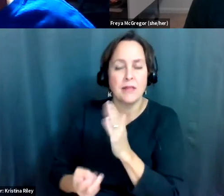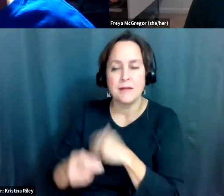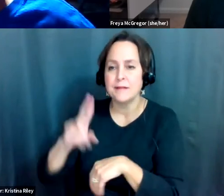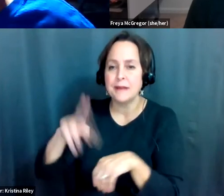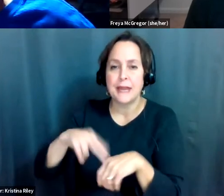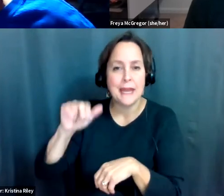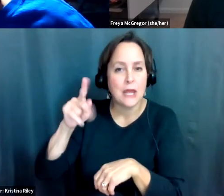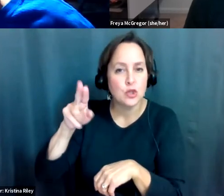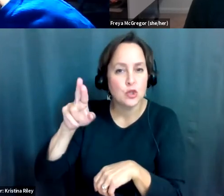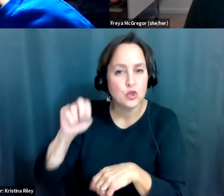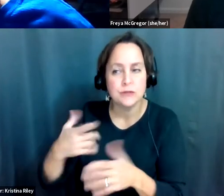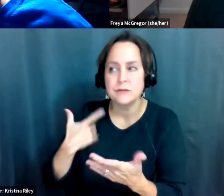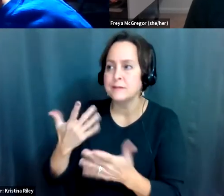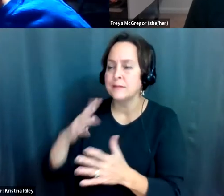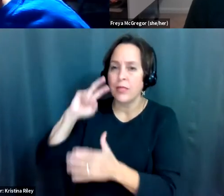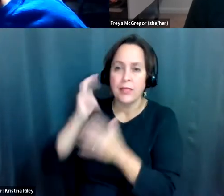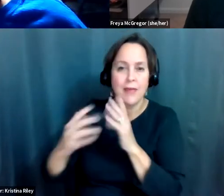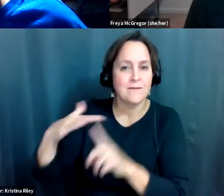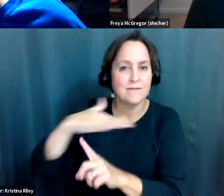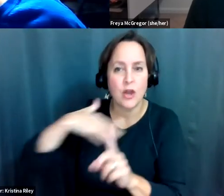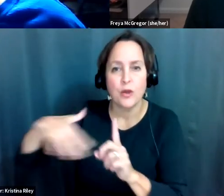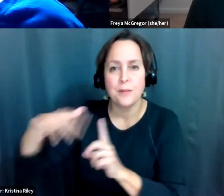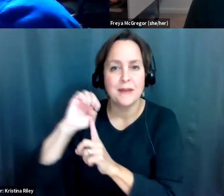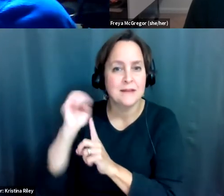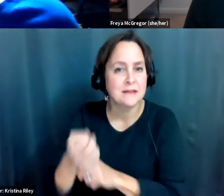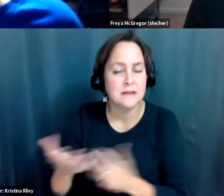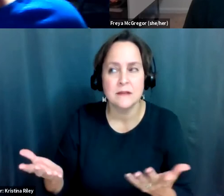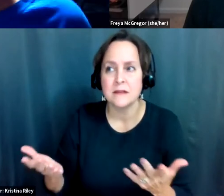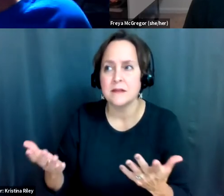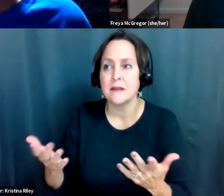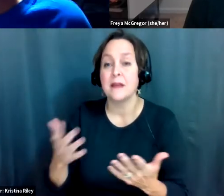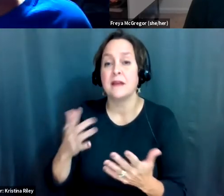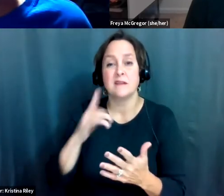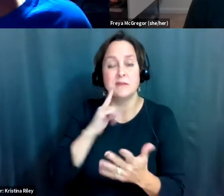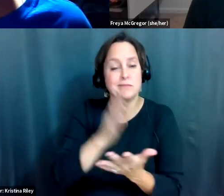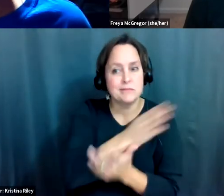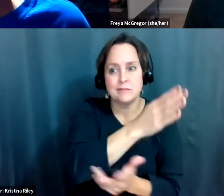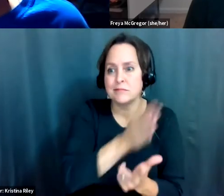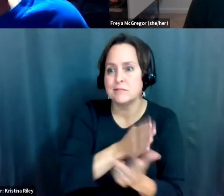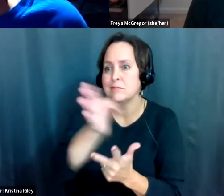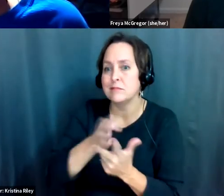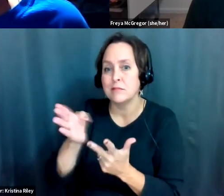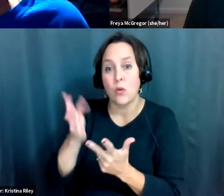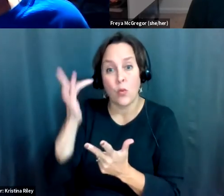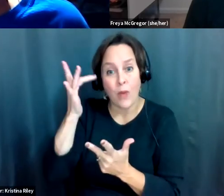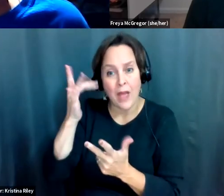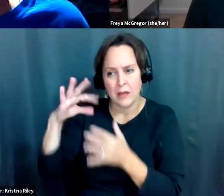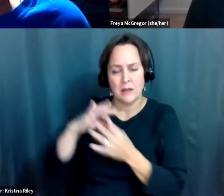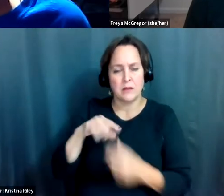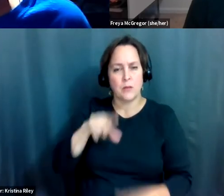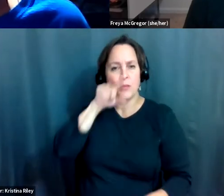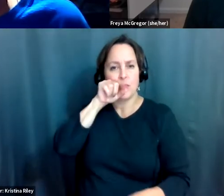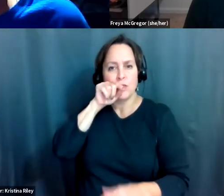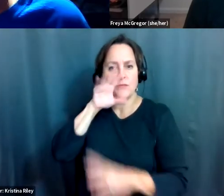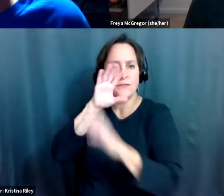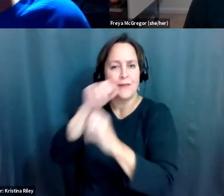gotten interested in the environment and a lot of other things specifically because I started doing birding at a young age.